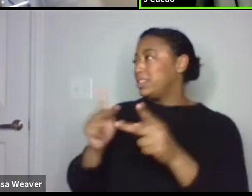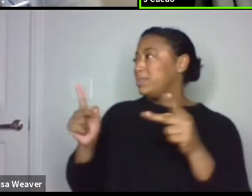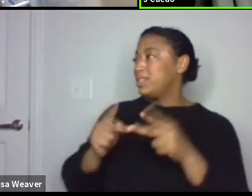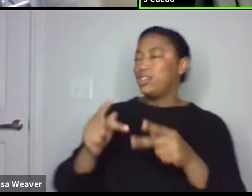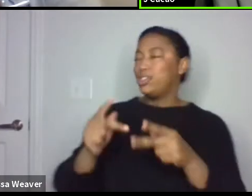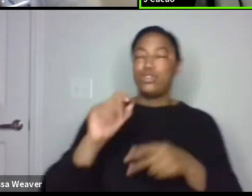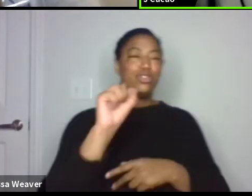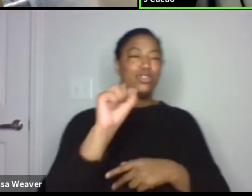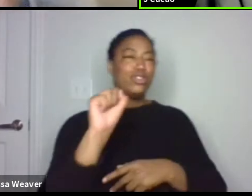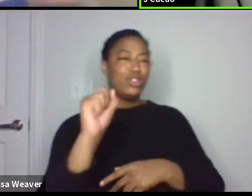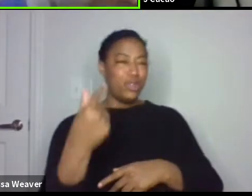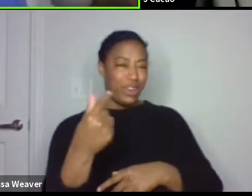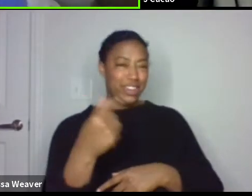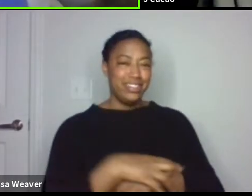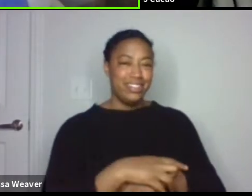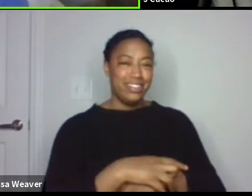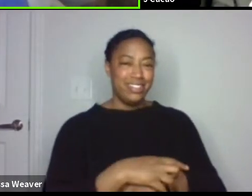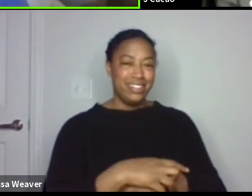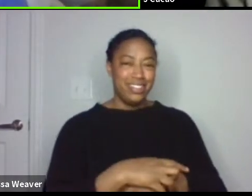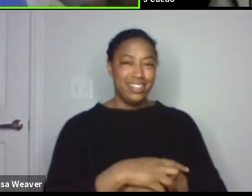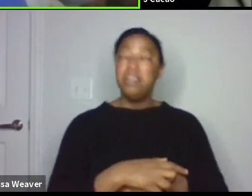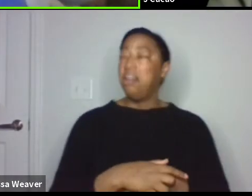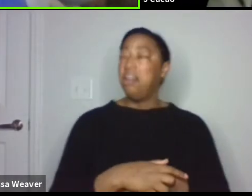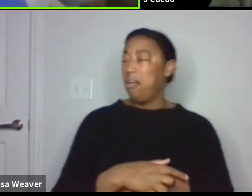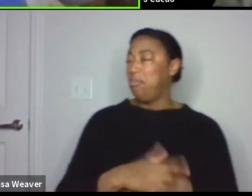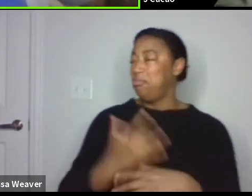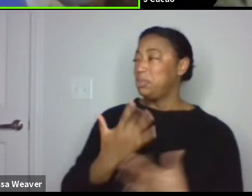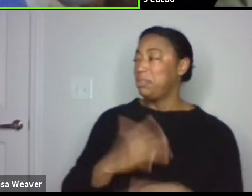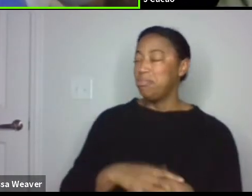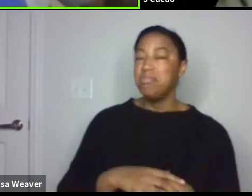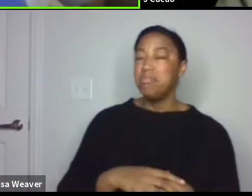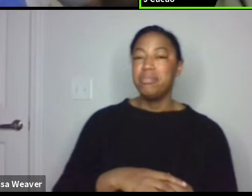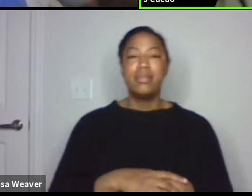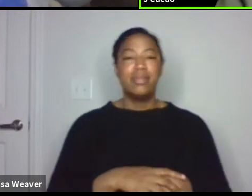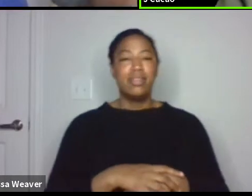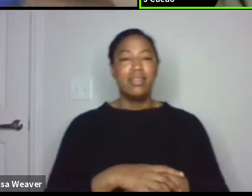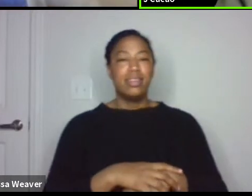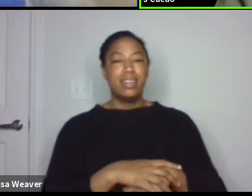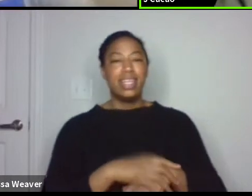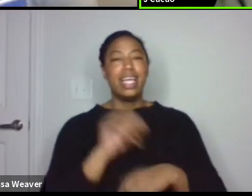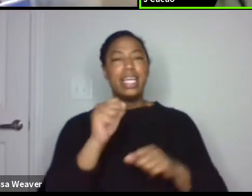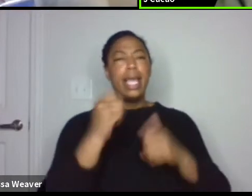guard. That's what's up. Yeah, the 3 mixed between the 2, 3, and the 4.